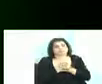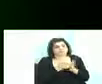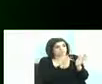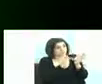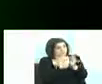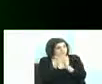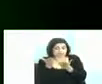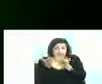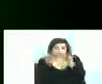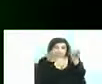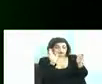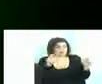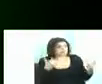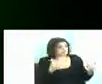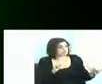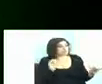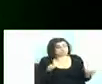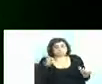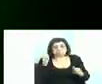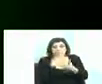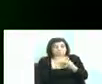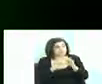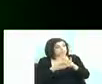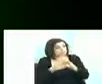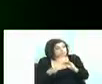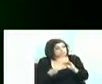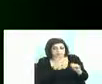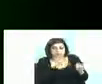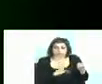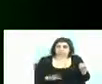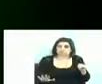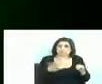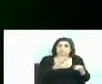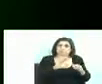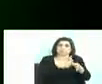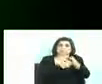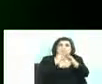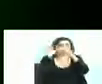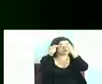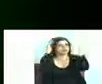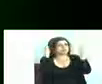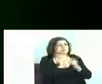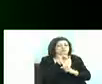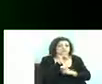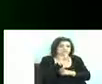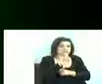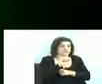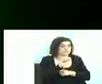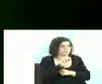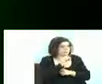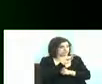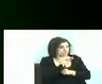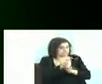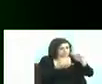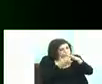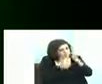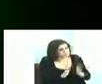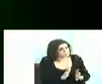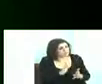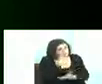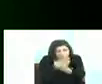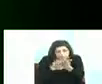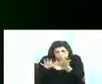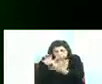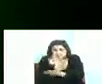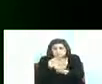Jesus offered them still another parable. The kingdom of heaven is like the yeast that a baker took and mixed in